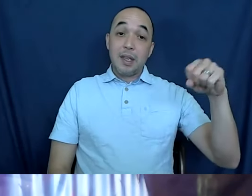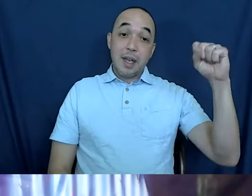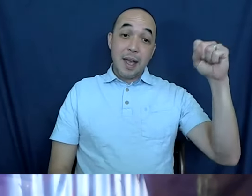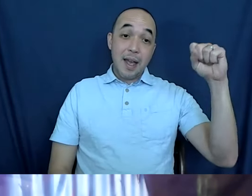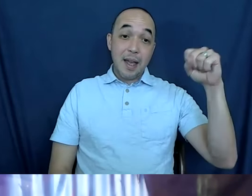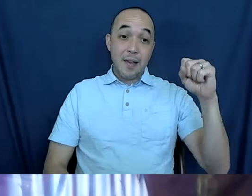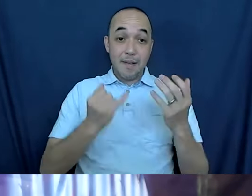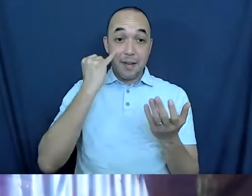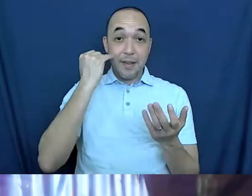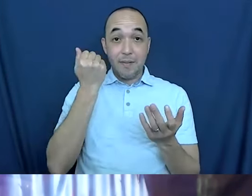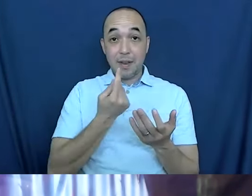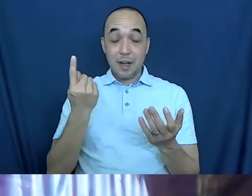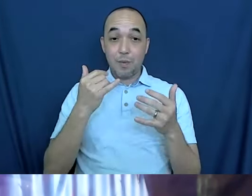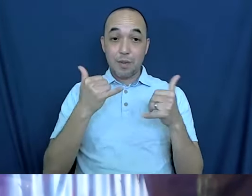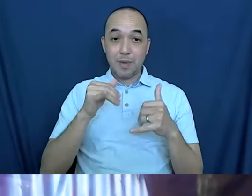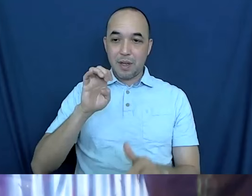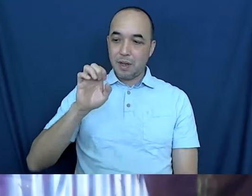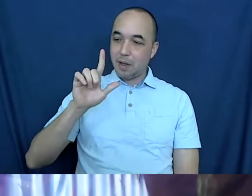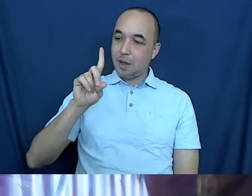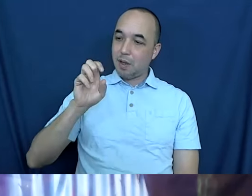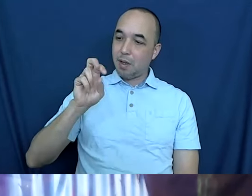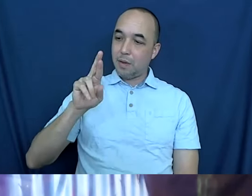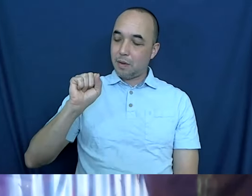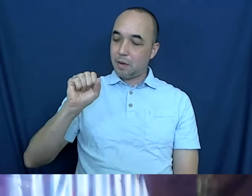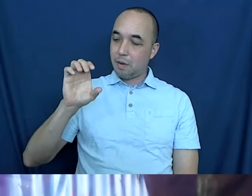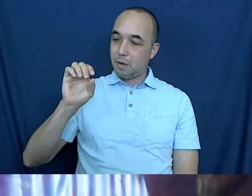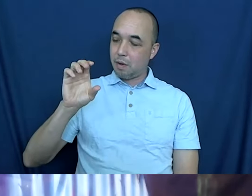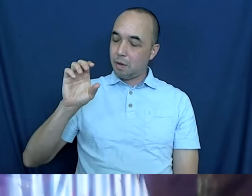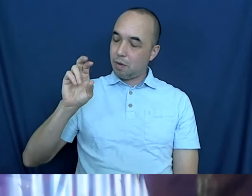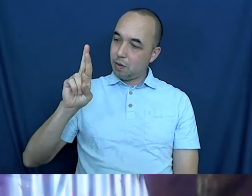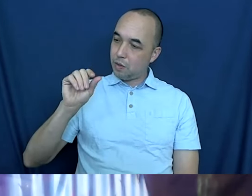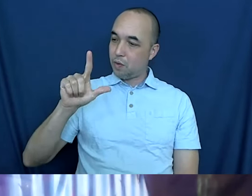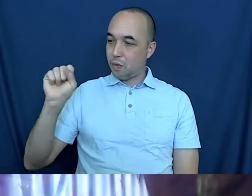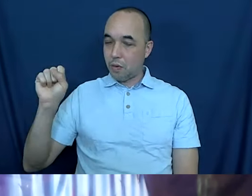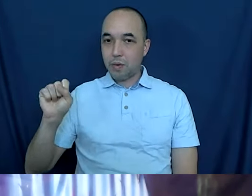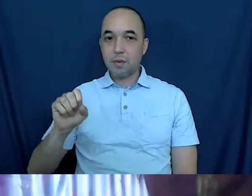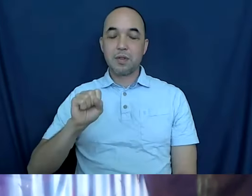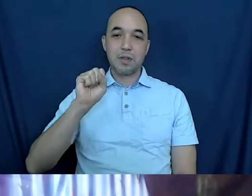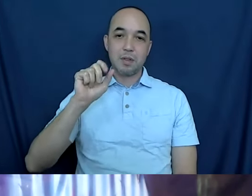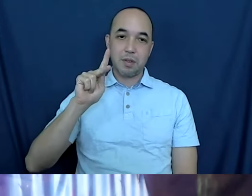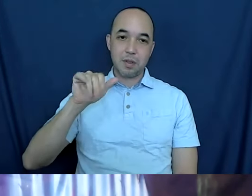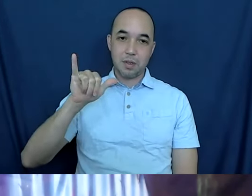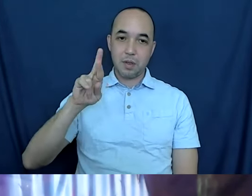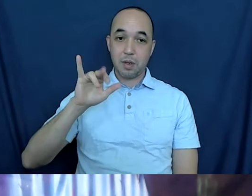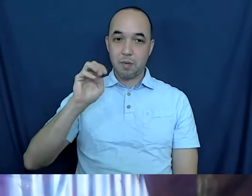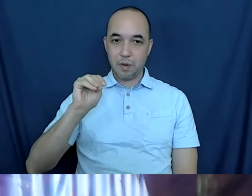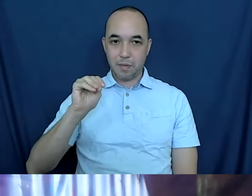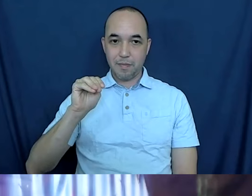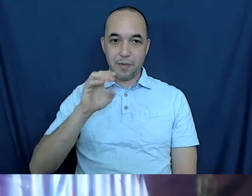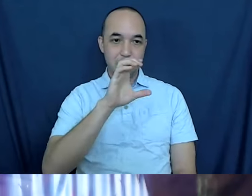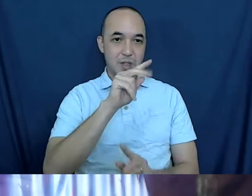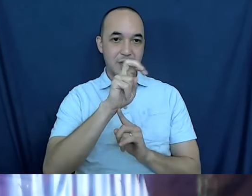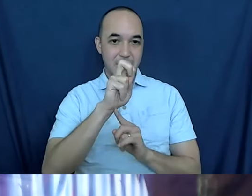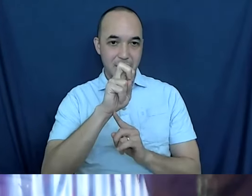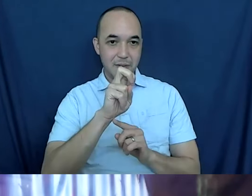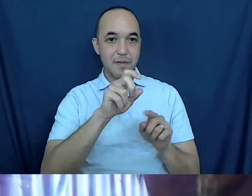has ever played Elder Scrolls, in Elder Scrolls Skyrim, there are caves where you need to put certain